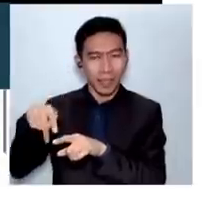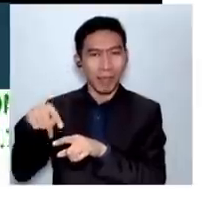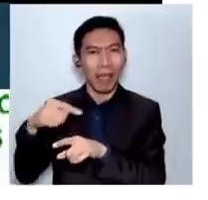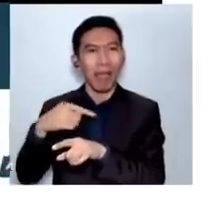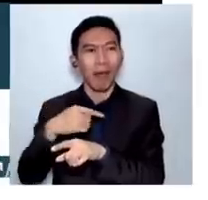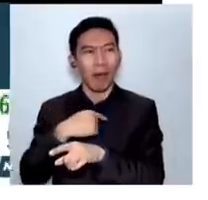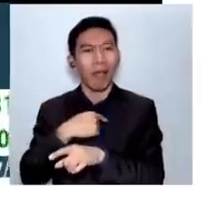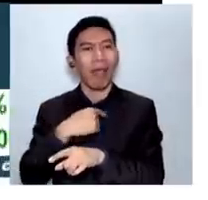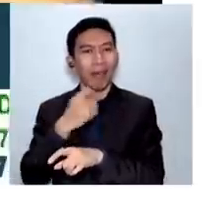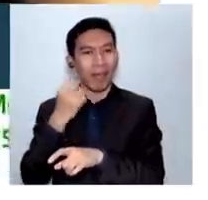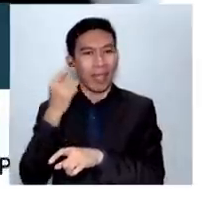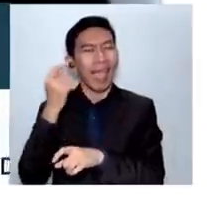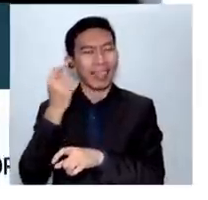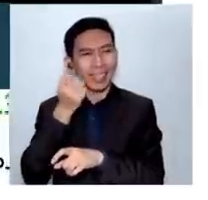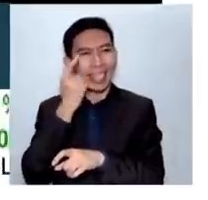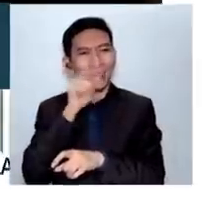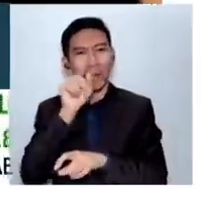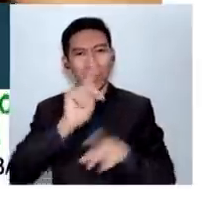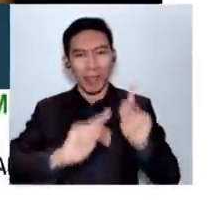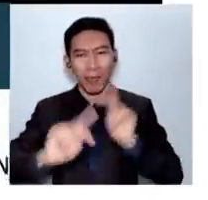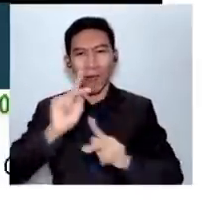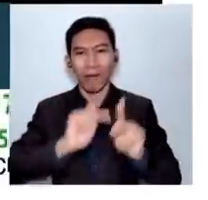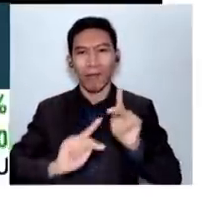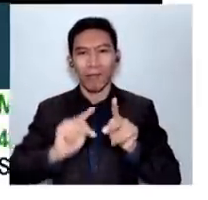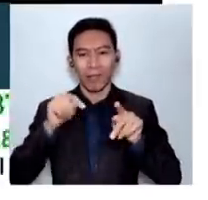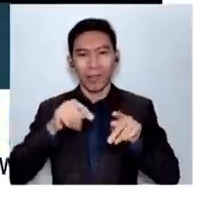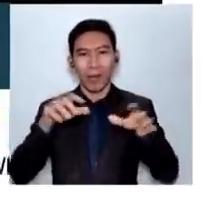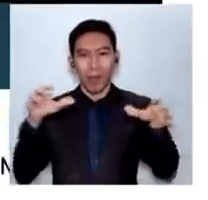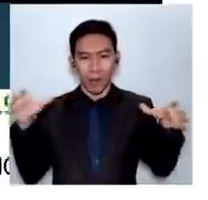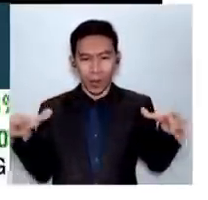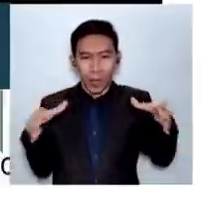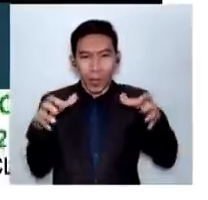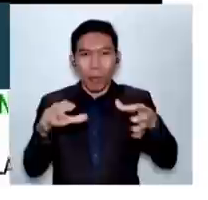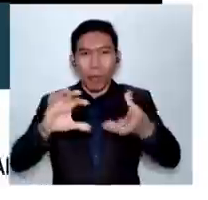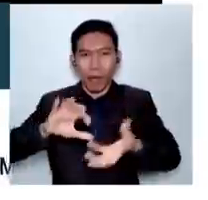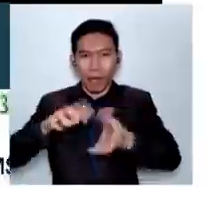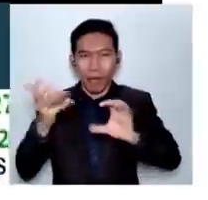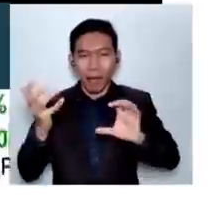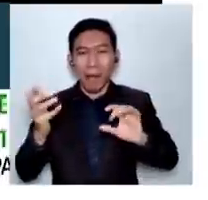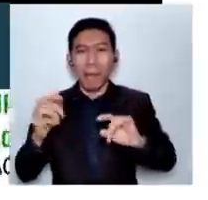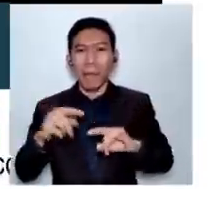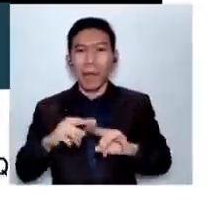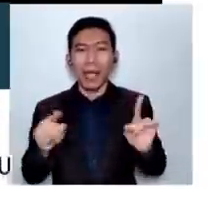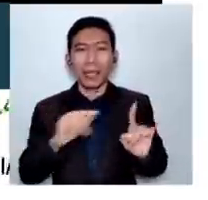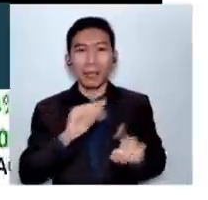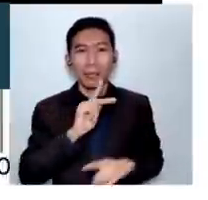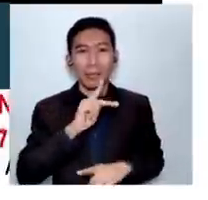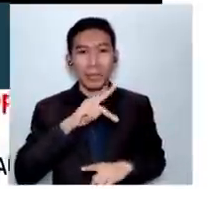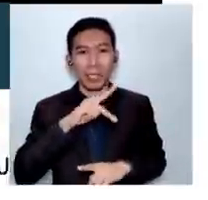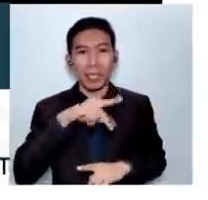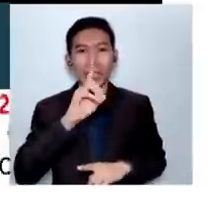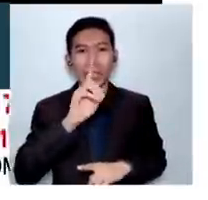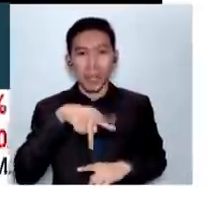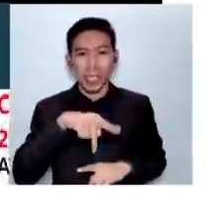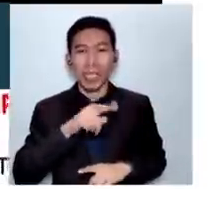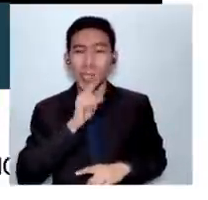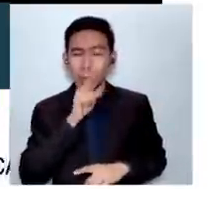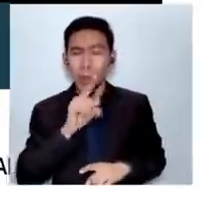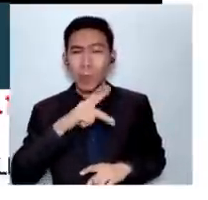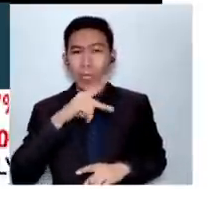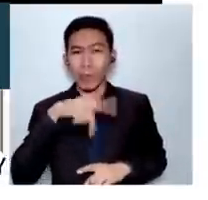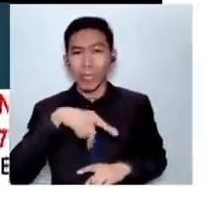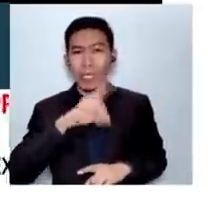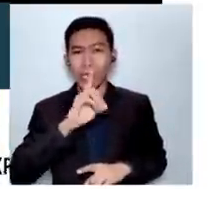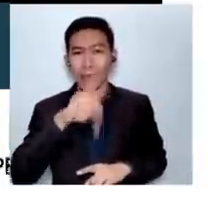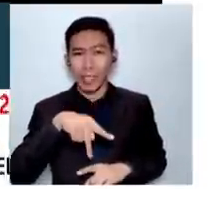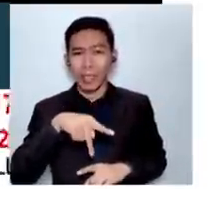disarray, that bigger body. But the PDP Laban, the real PDP Laban, is not in disarray. We're